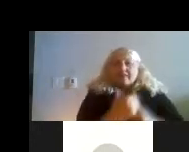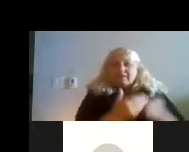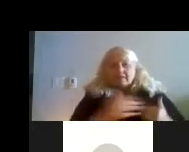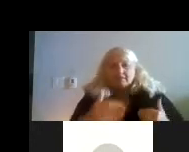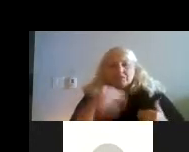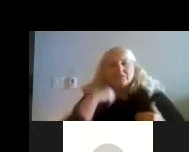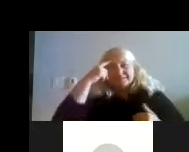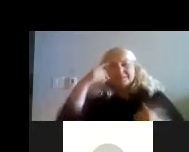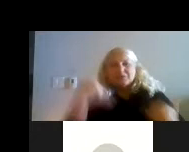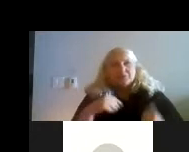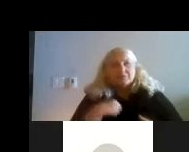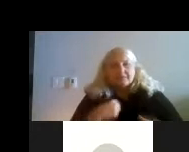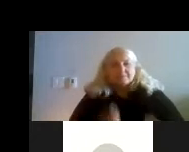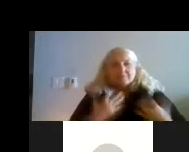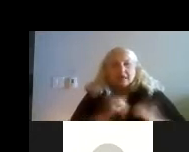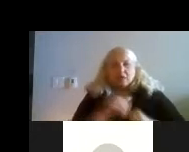well.